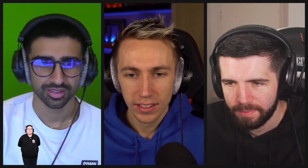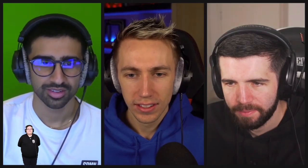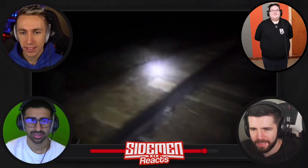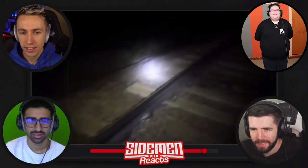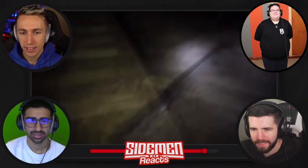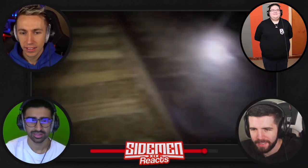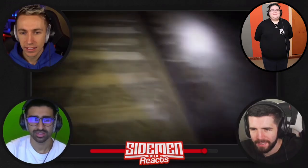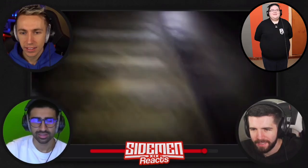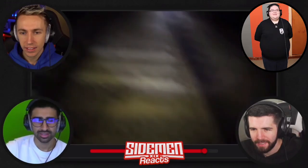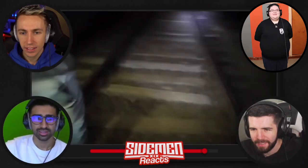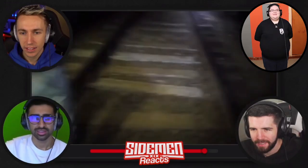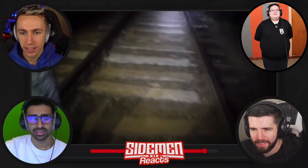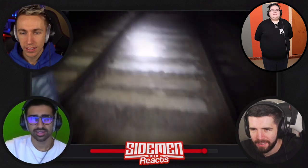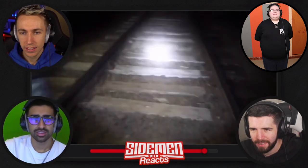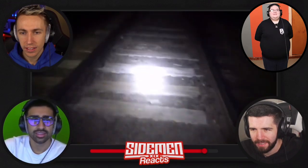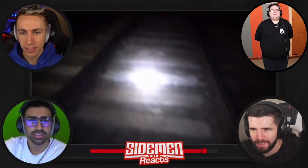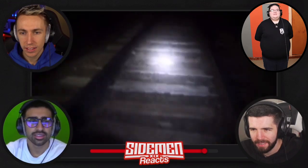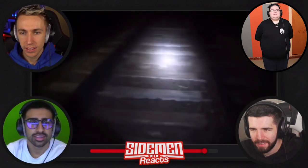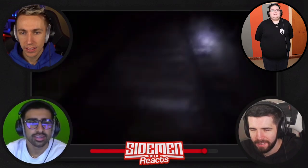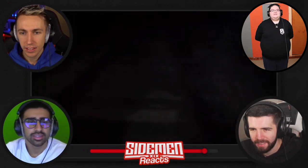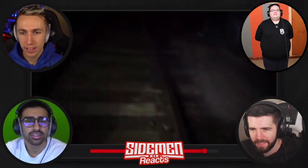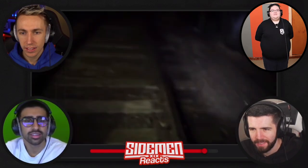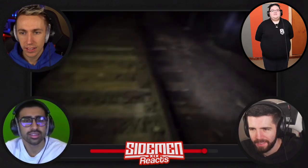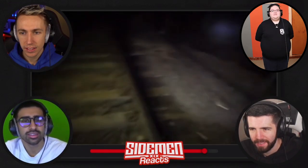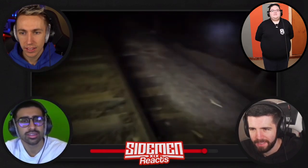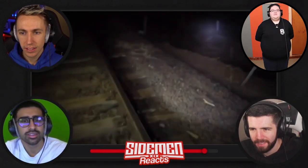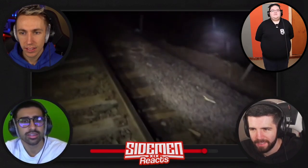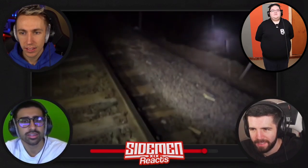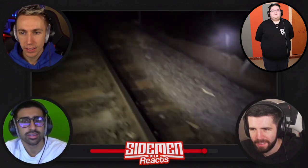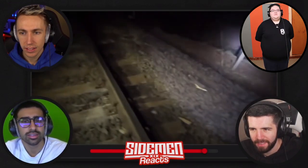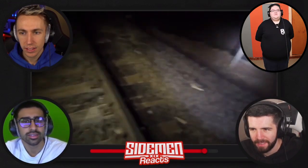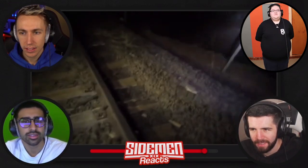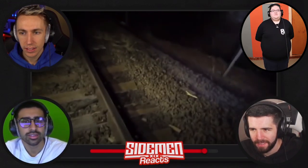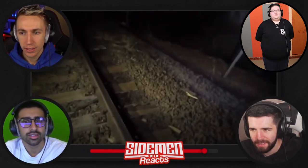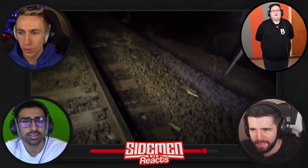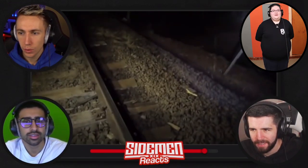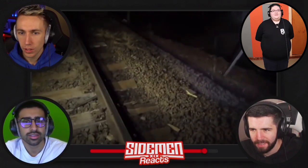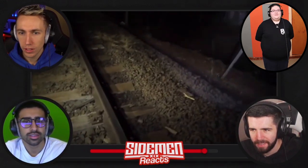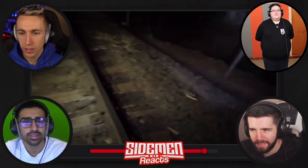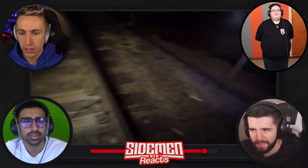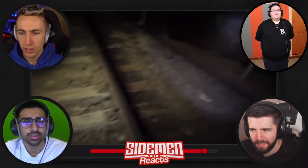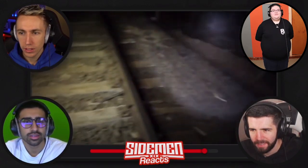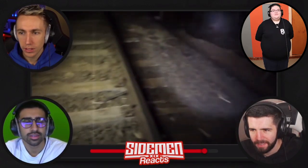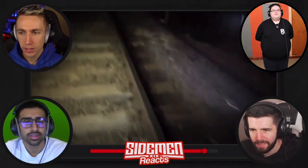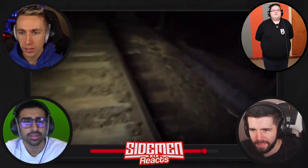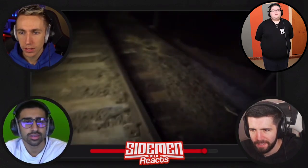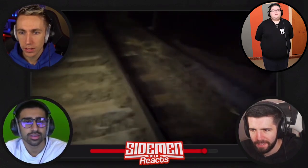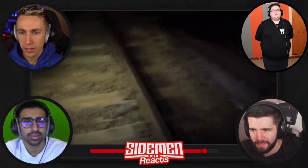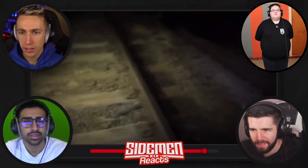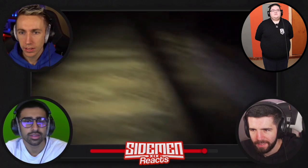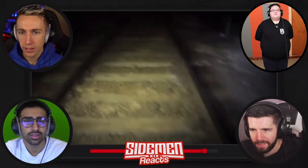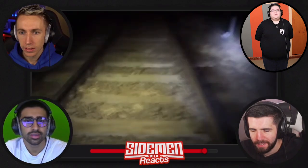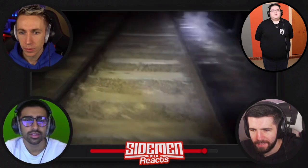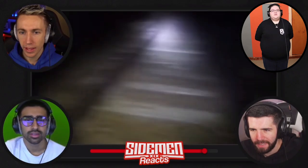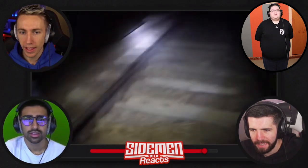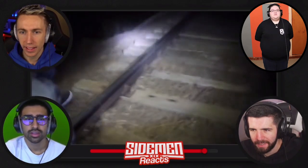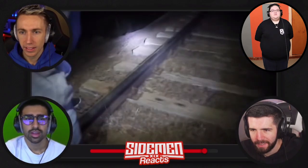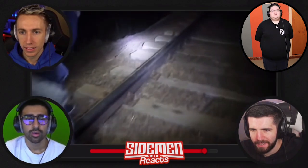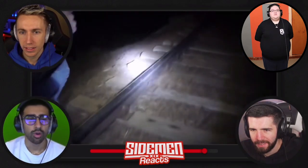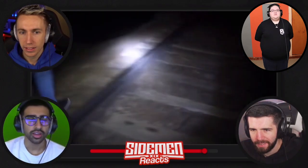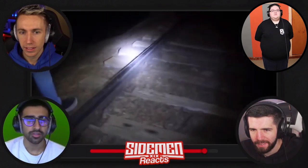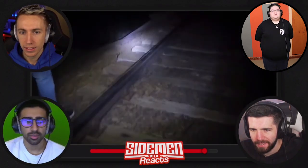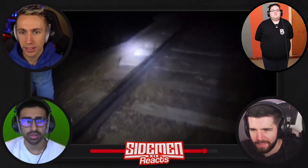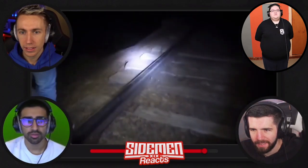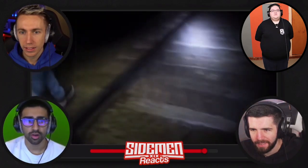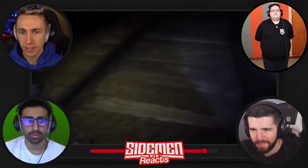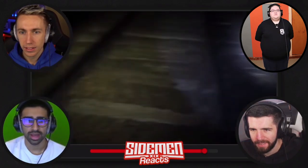No. We catch a glimpse of what appears to be an illuminated alien creature standing beside the railroad tracks. Where?